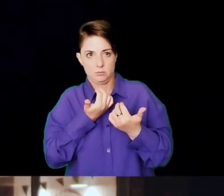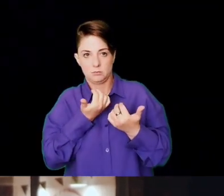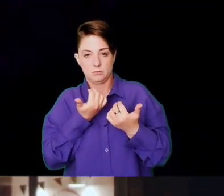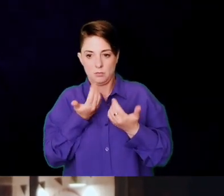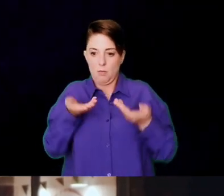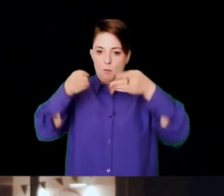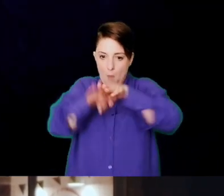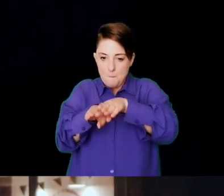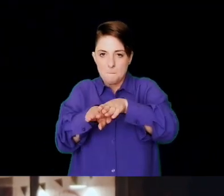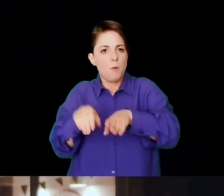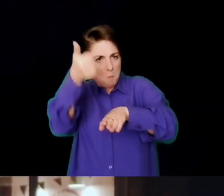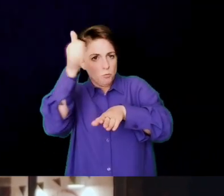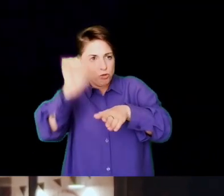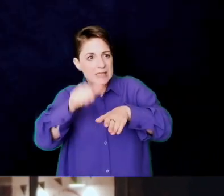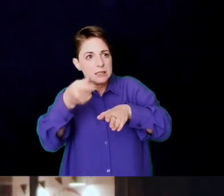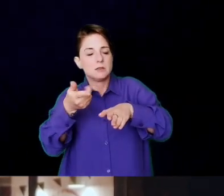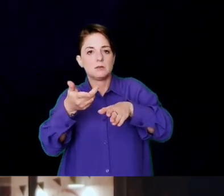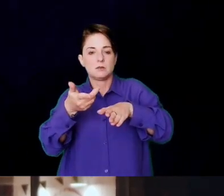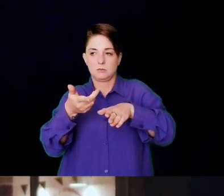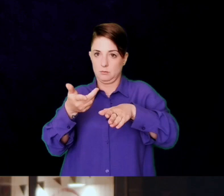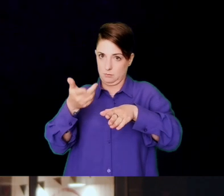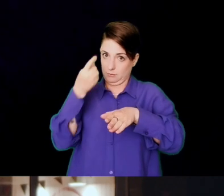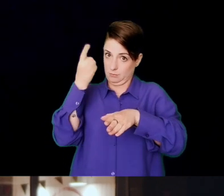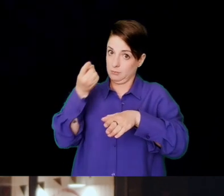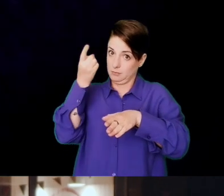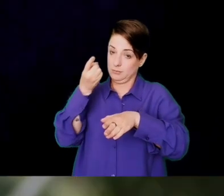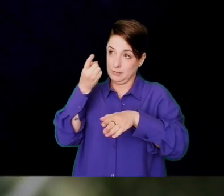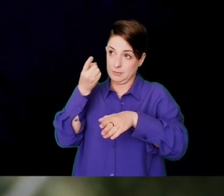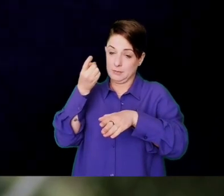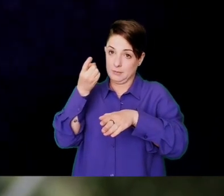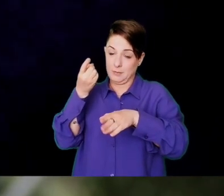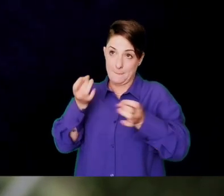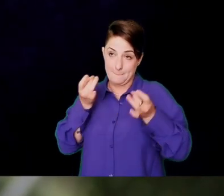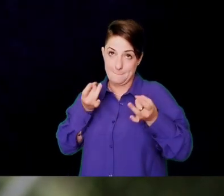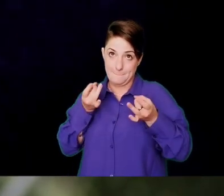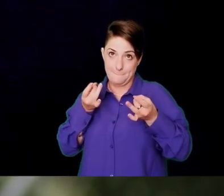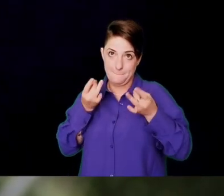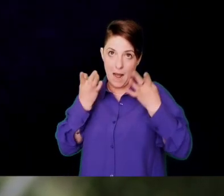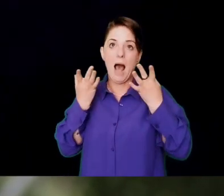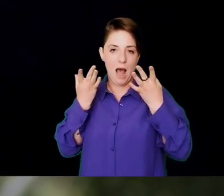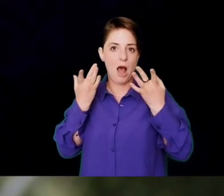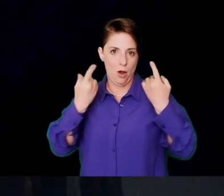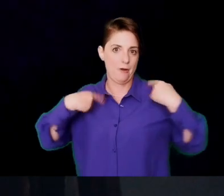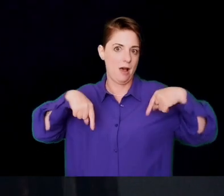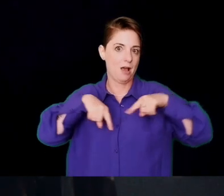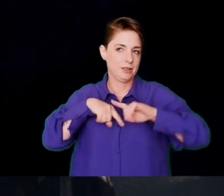at all, like for having closed areas. And yeah, he nearly lost a few